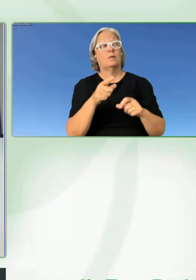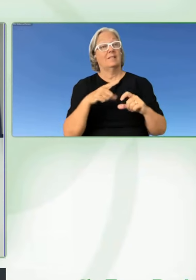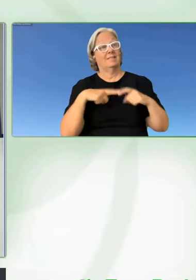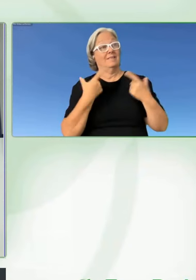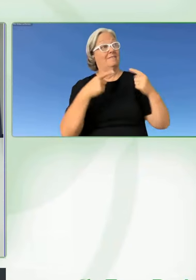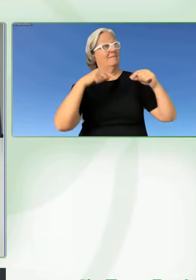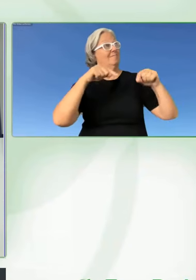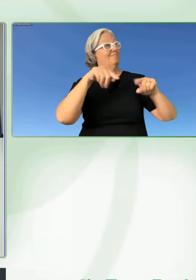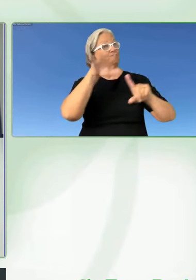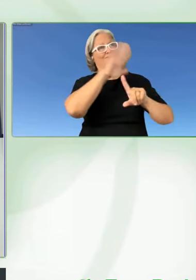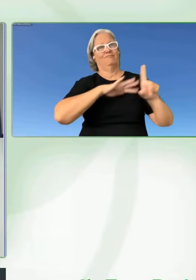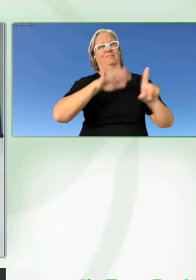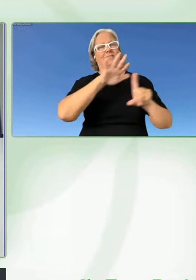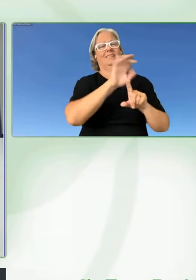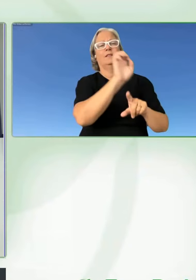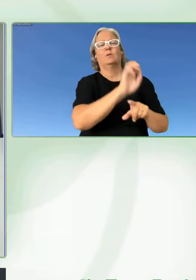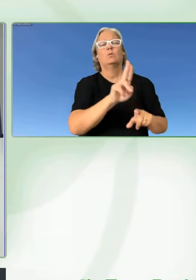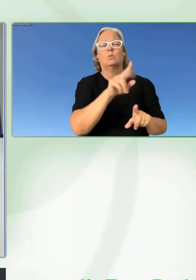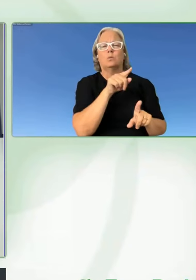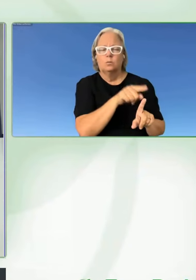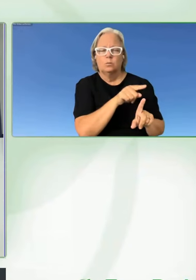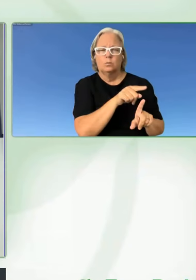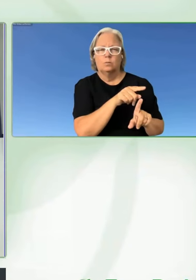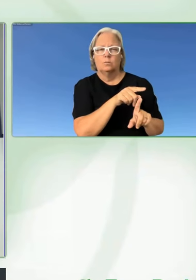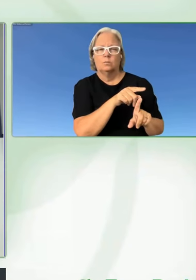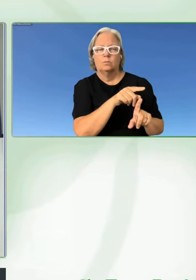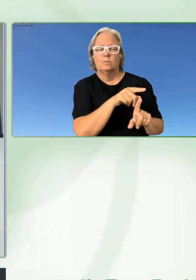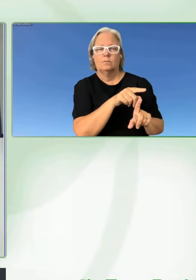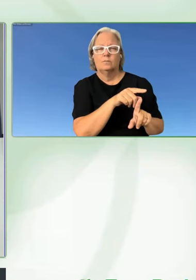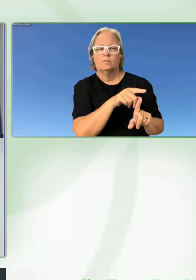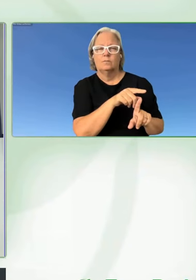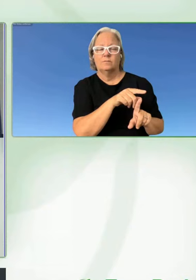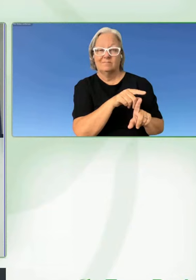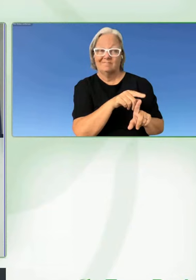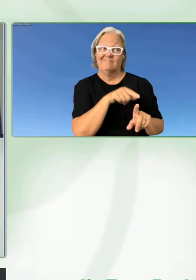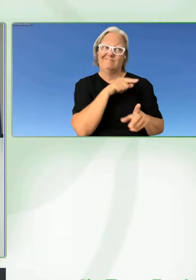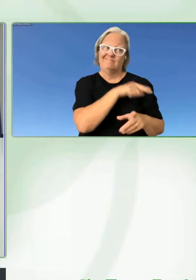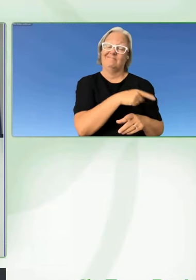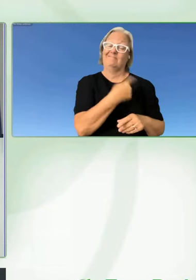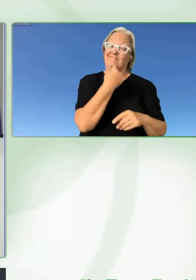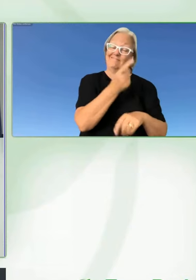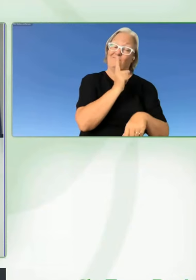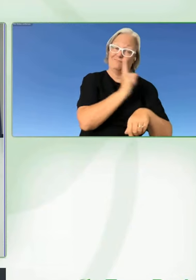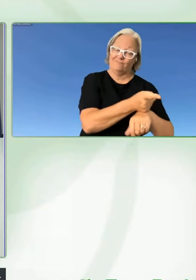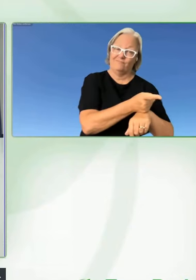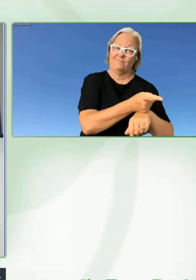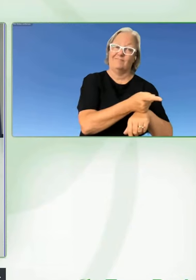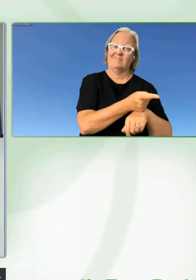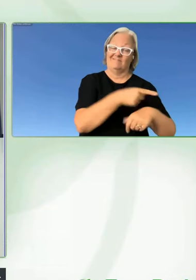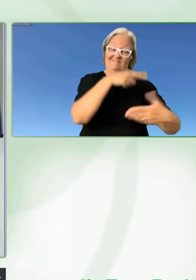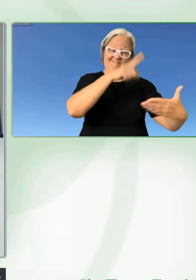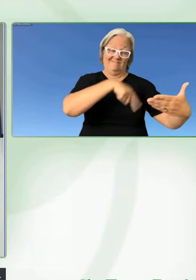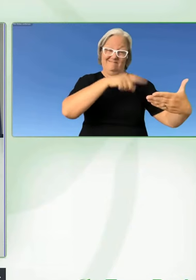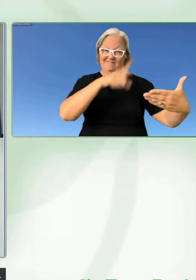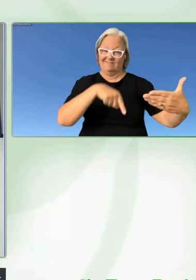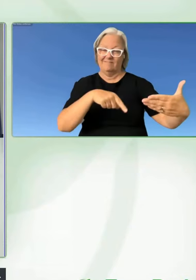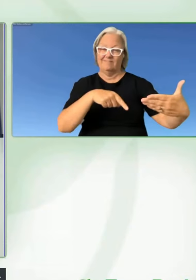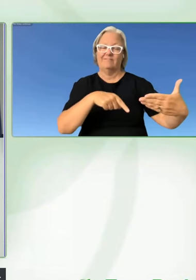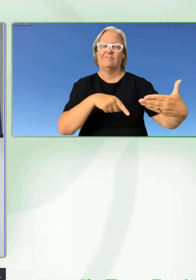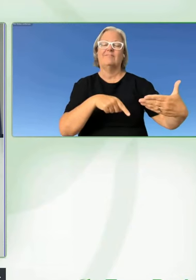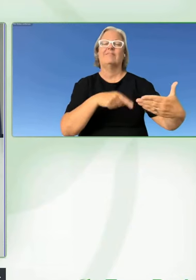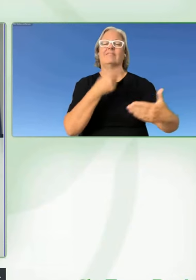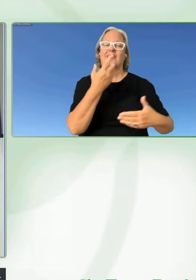because it is the directive that lays down the general framework for